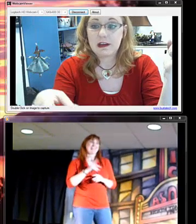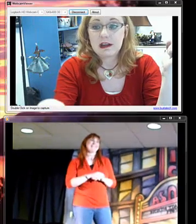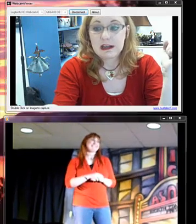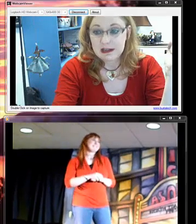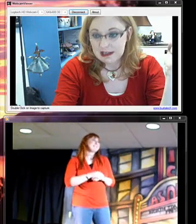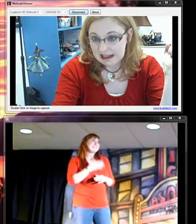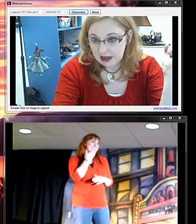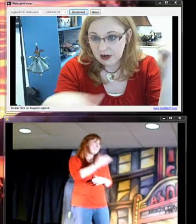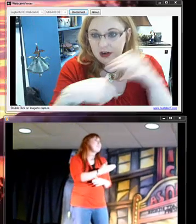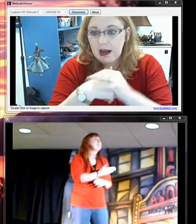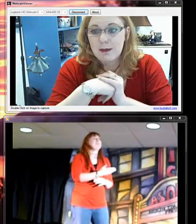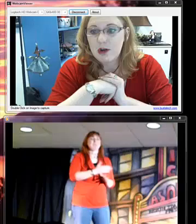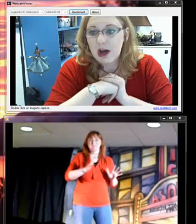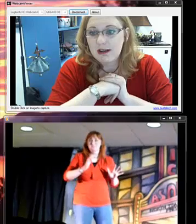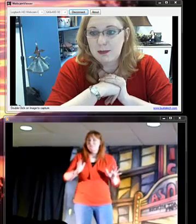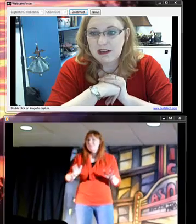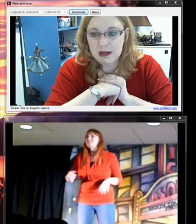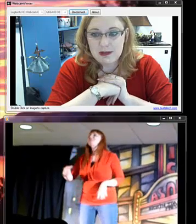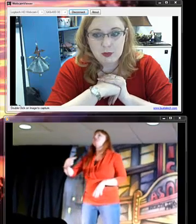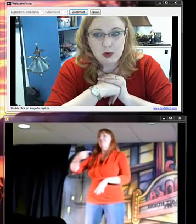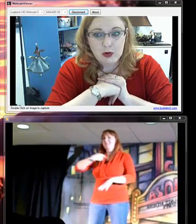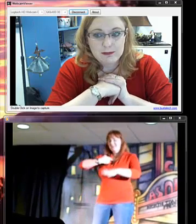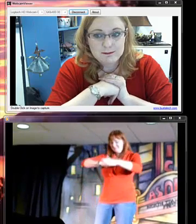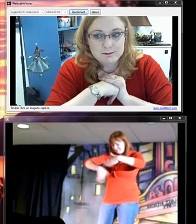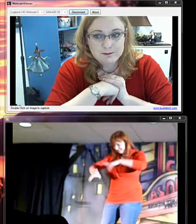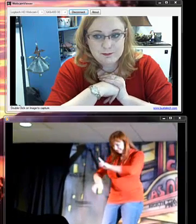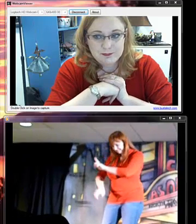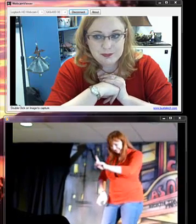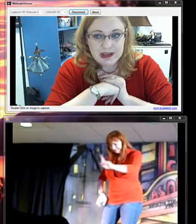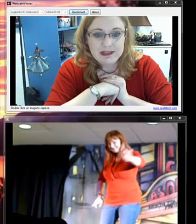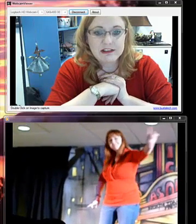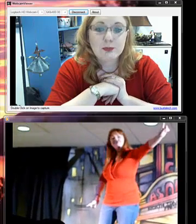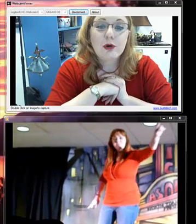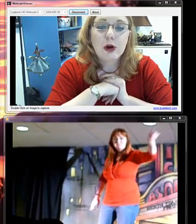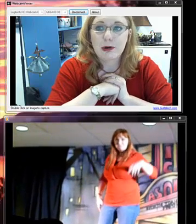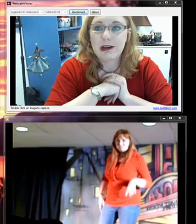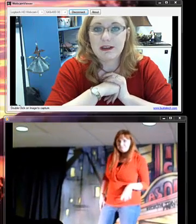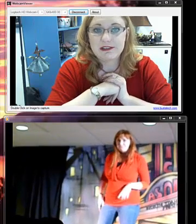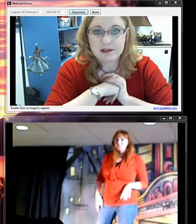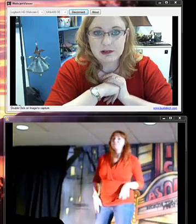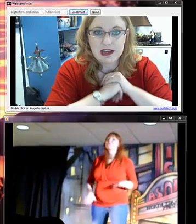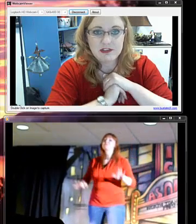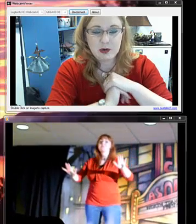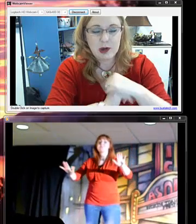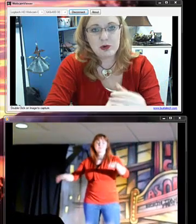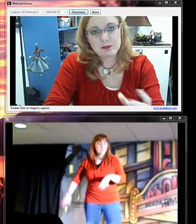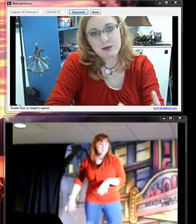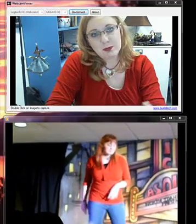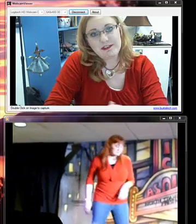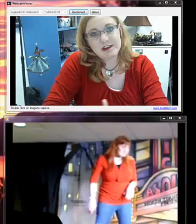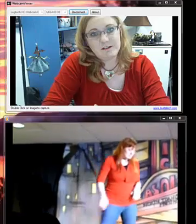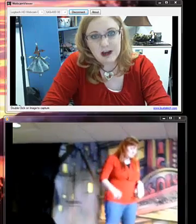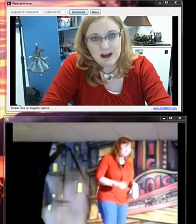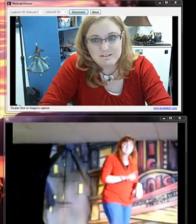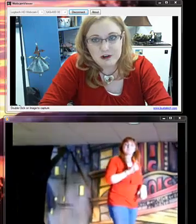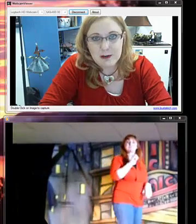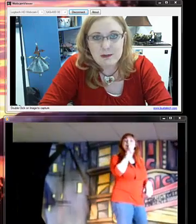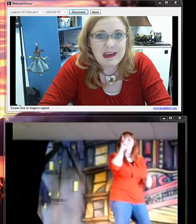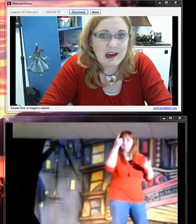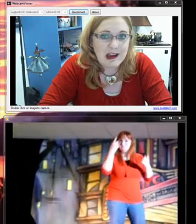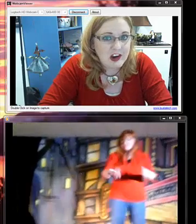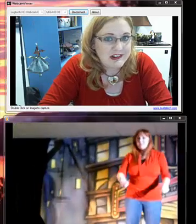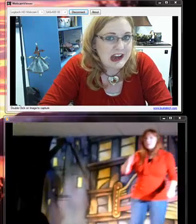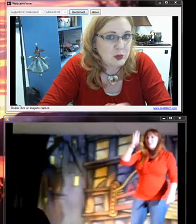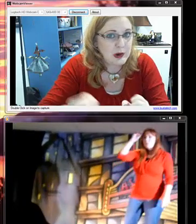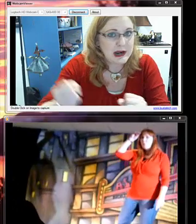myself. Here, I'm not, because I'm in the role. Okay, that's appropriate. Okay, so I wouldn't mark myself off for not